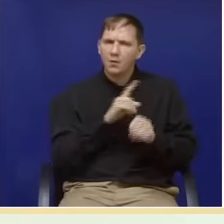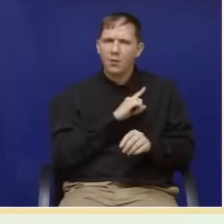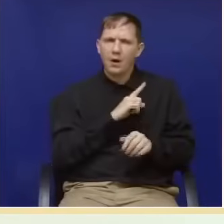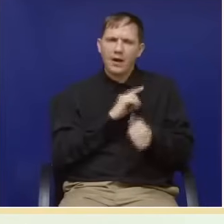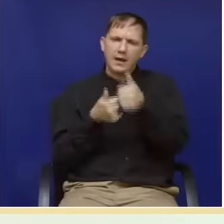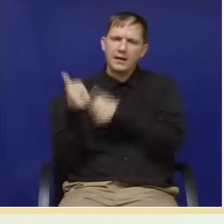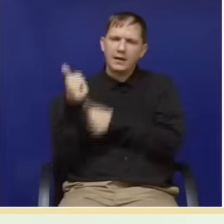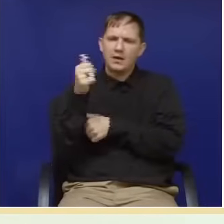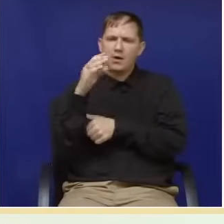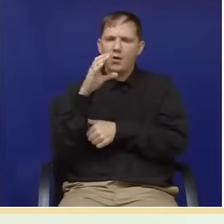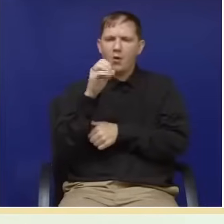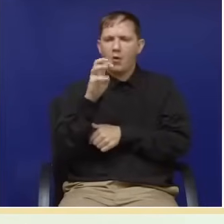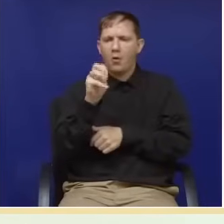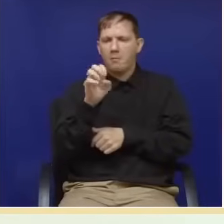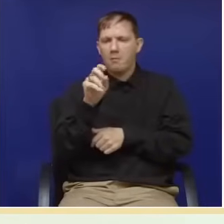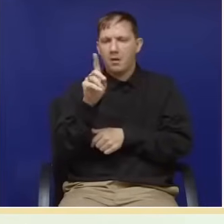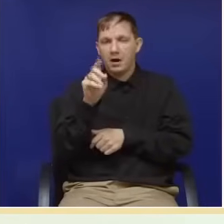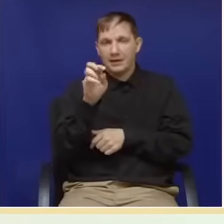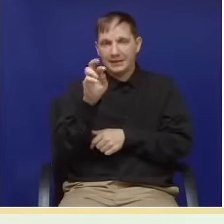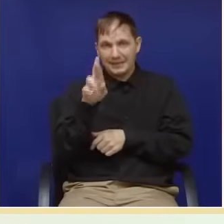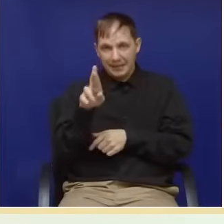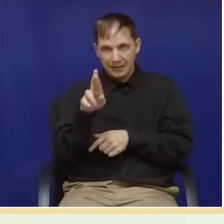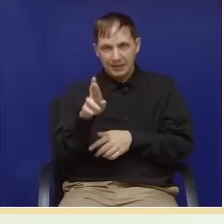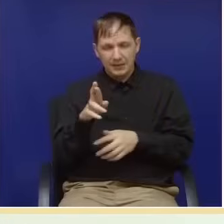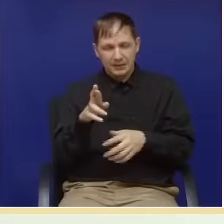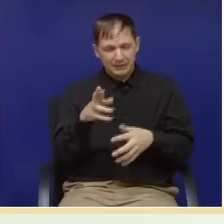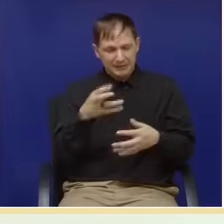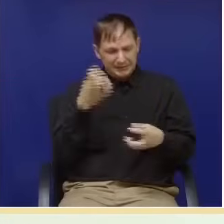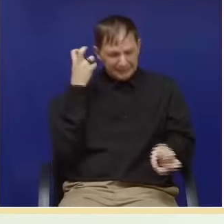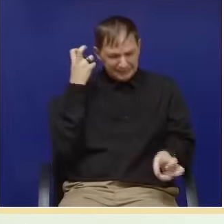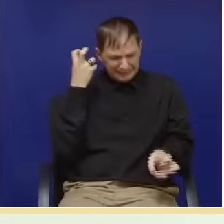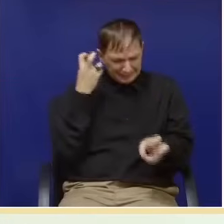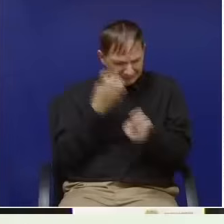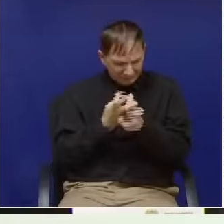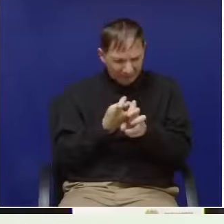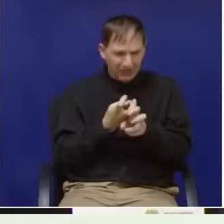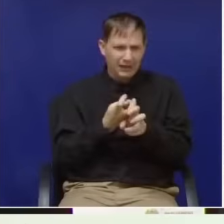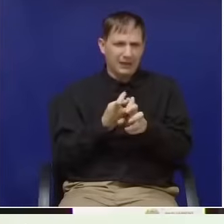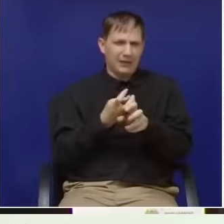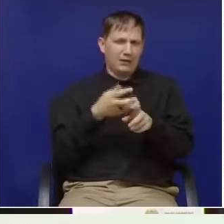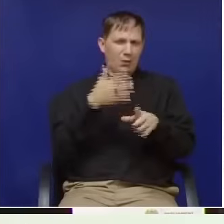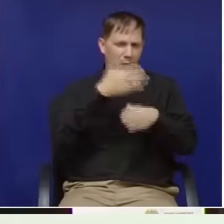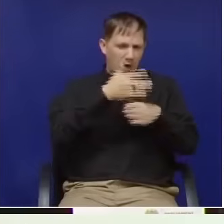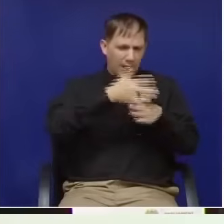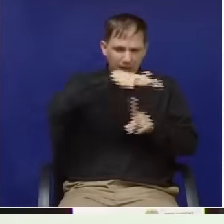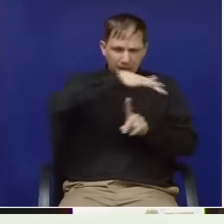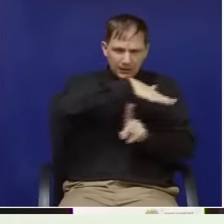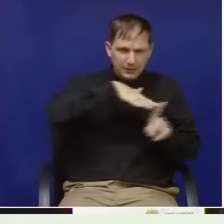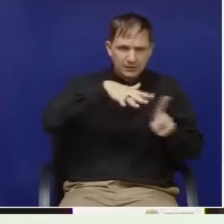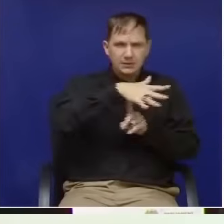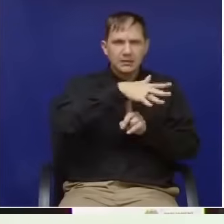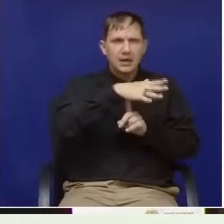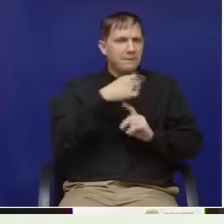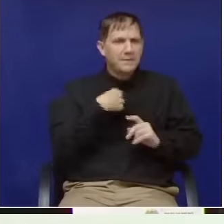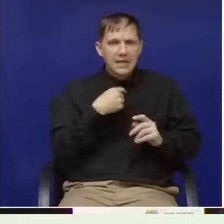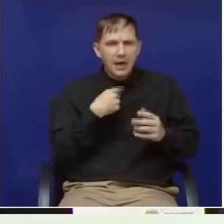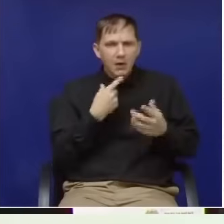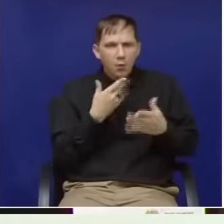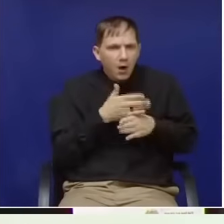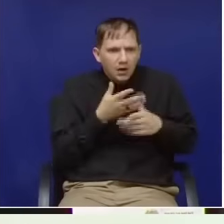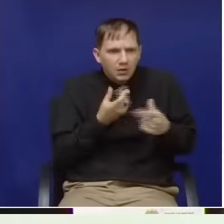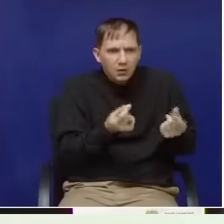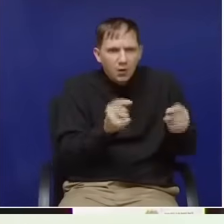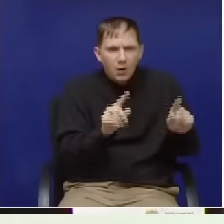facing impossible operational conditions are being threatened with disciplinary action for lack of readiness when the department